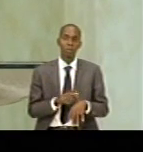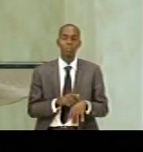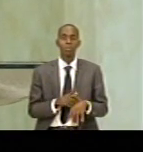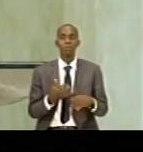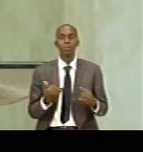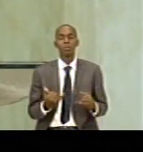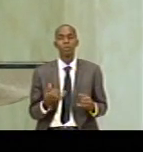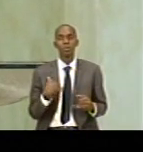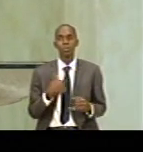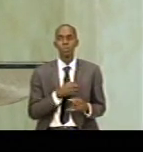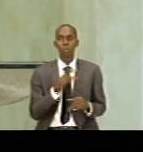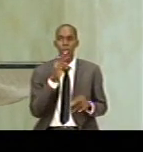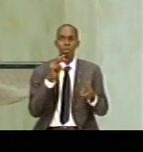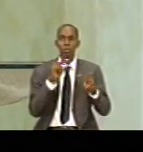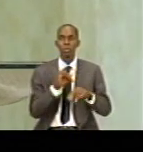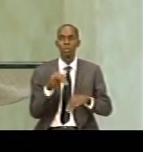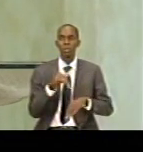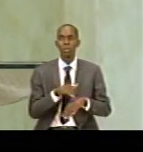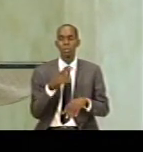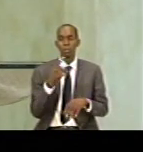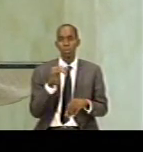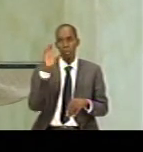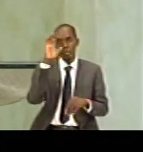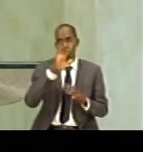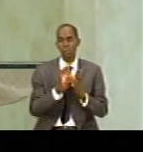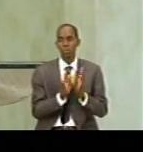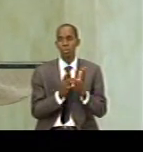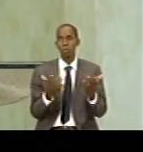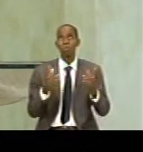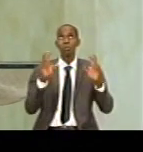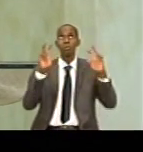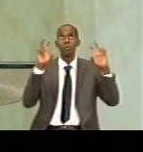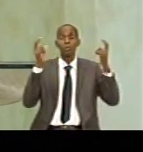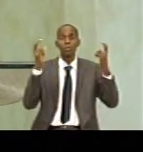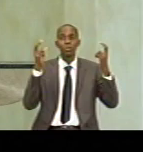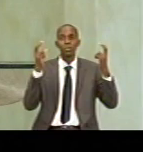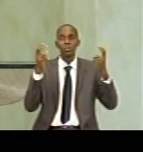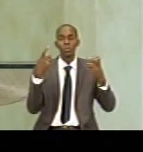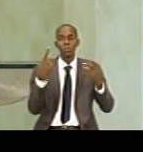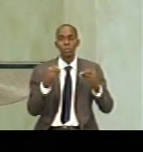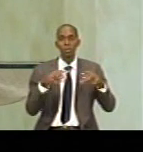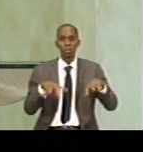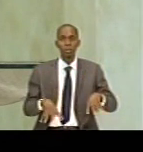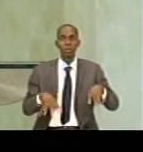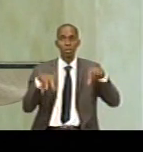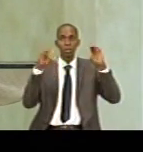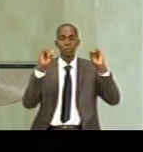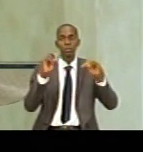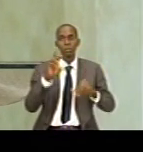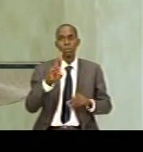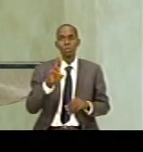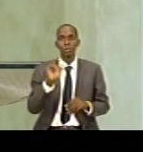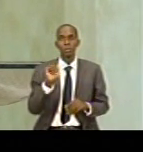to set the scripture titled The Rapture. Can we say it